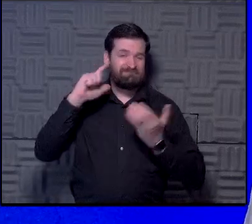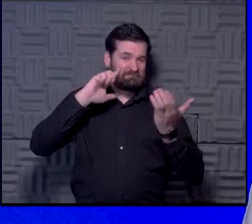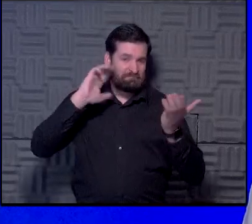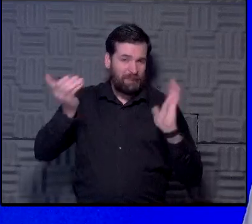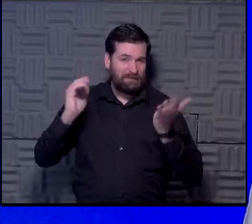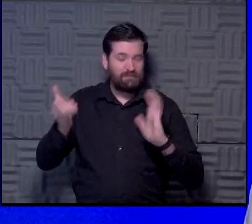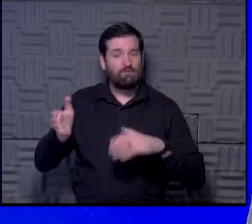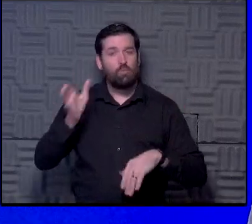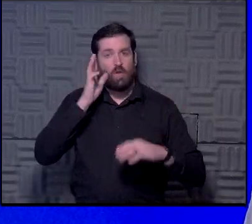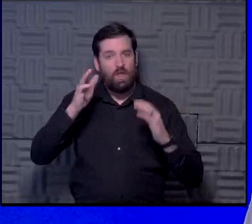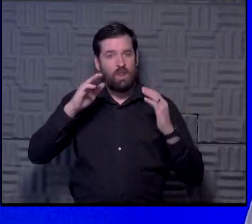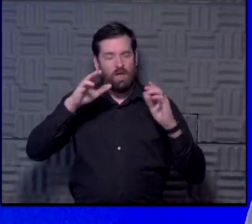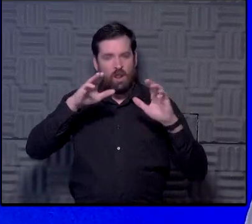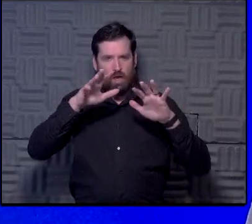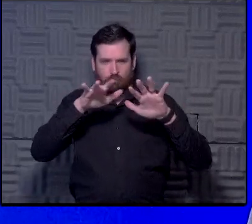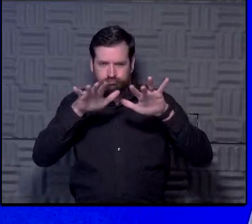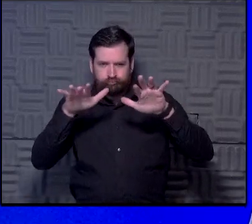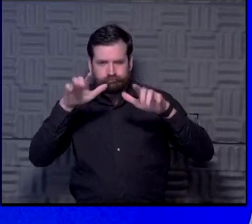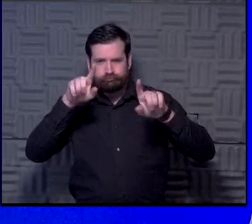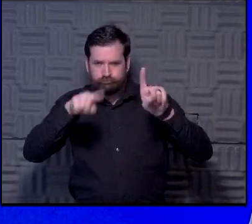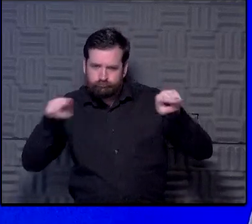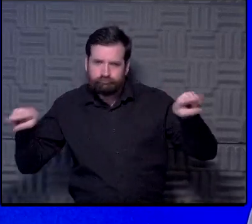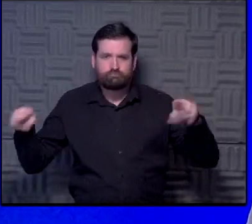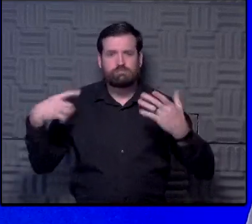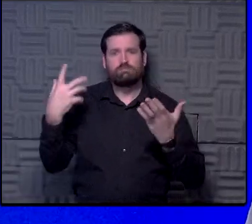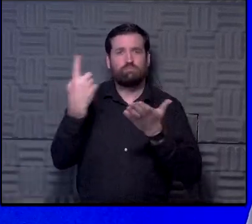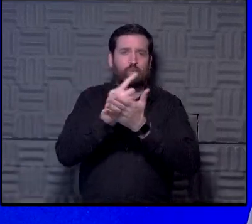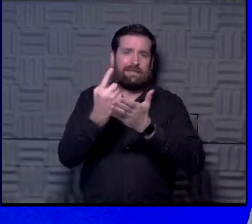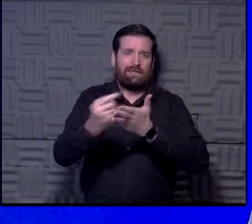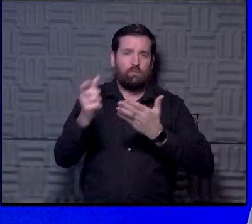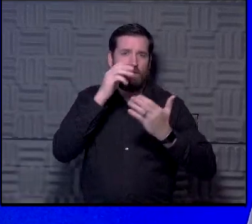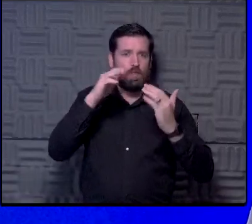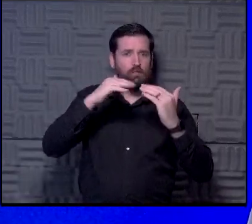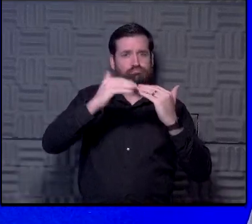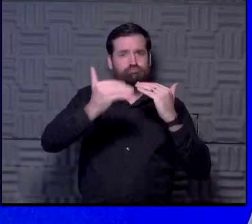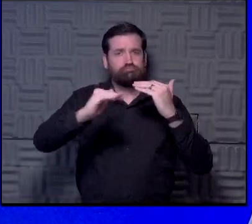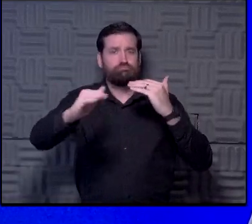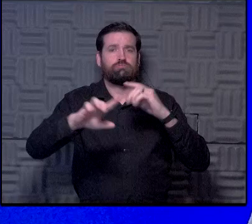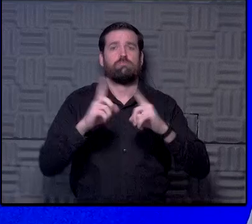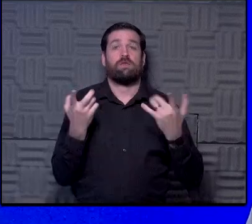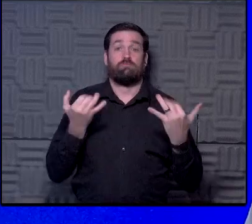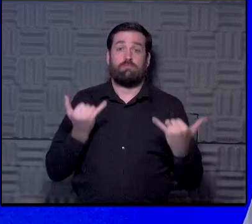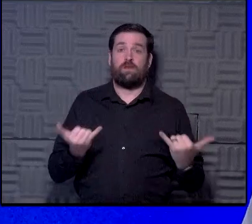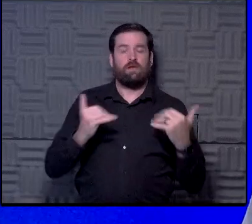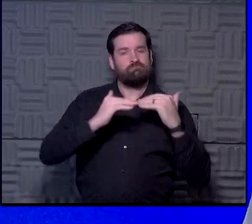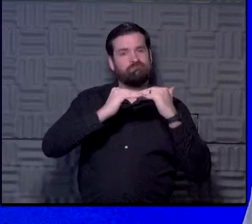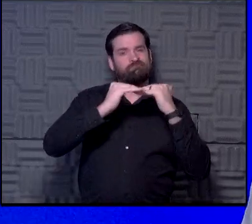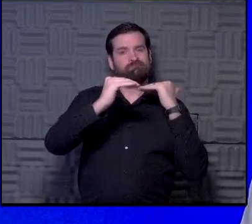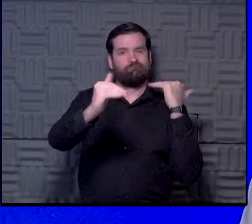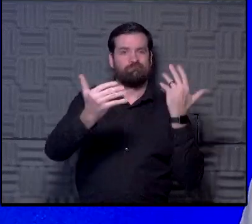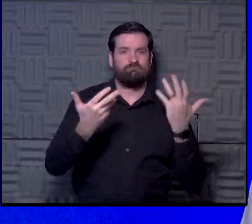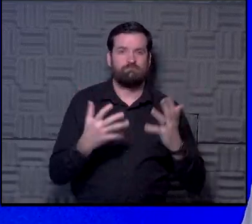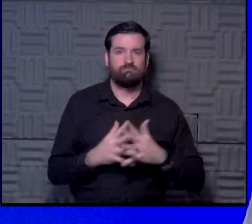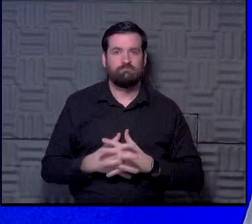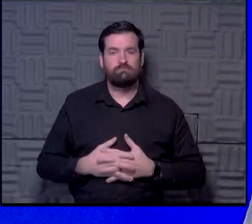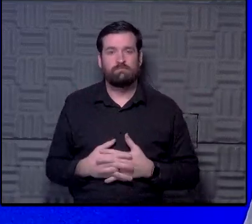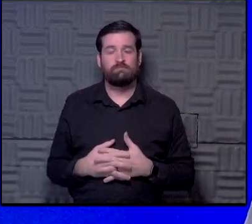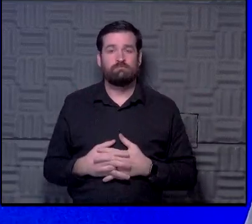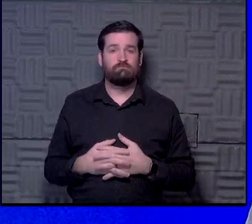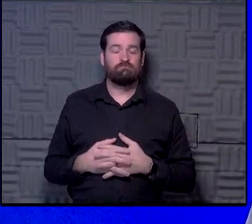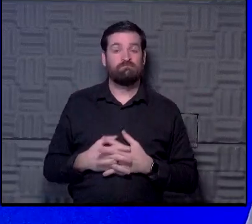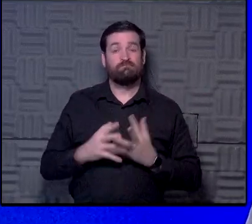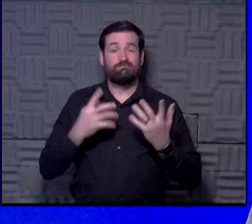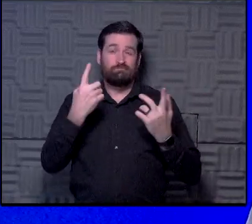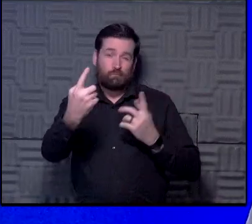and it will vacillate, and those numbers will change probably from week to week. But right now, I think we've seen a plateau, which, if you look at it